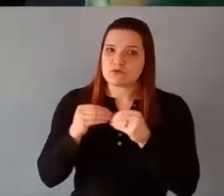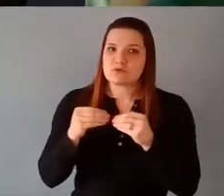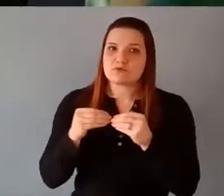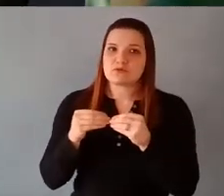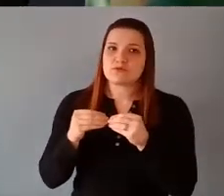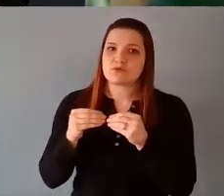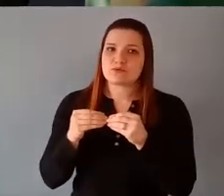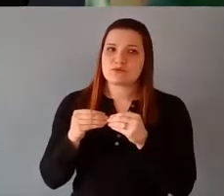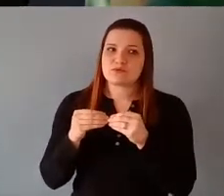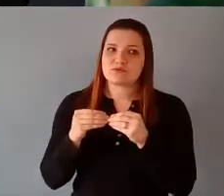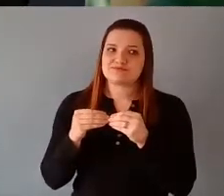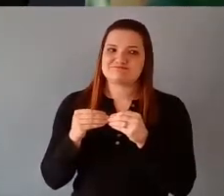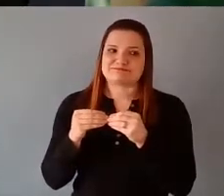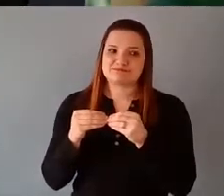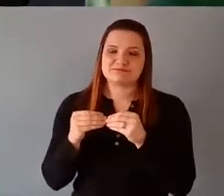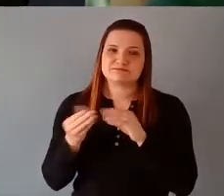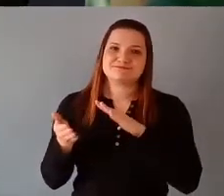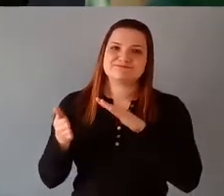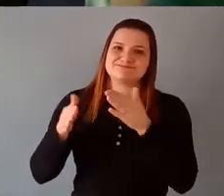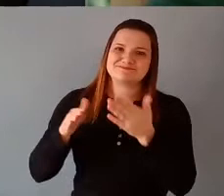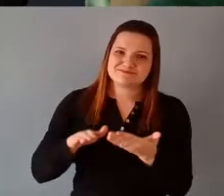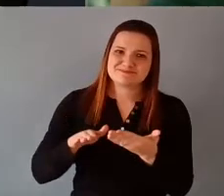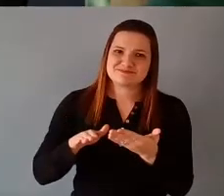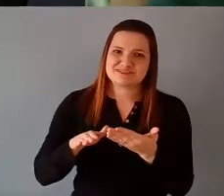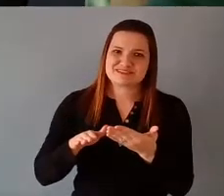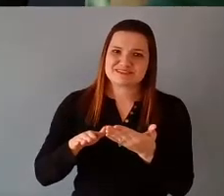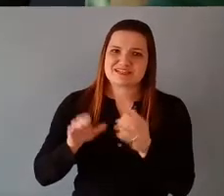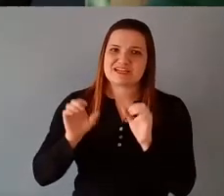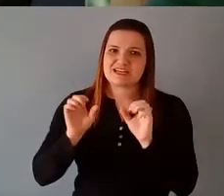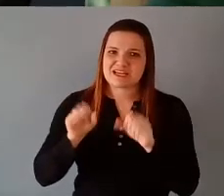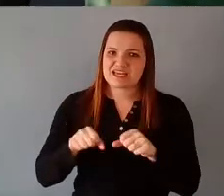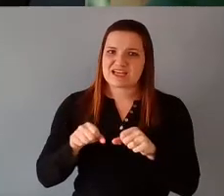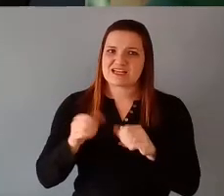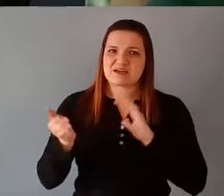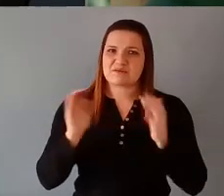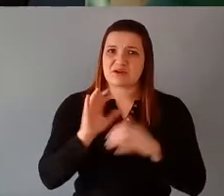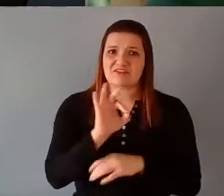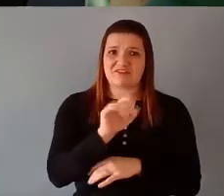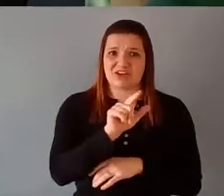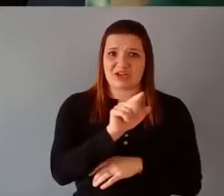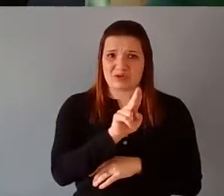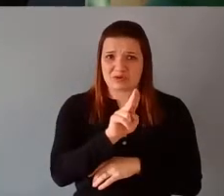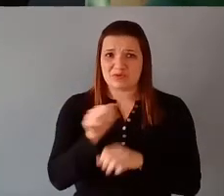fatal, unfortunately, than flu-related infections.